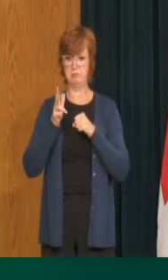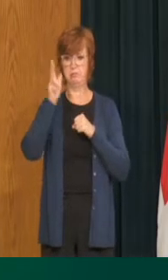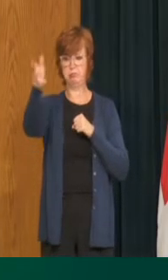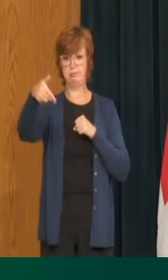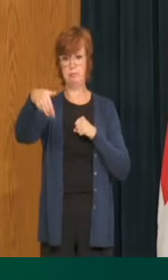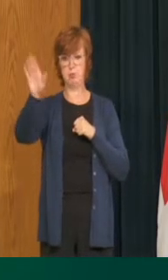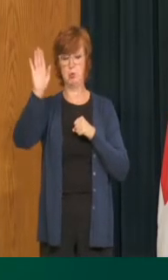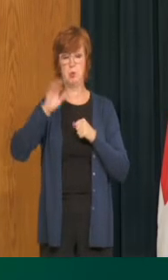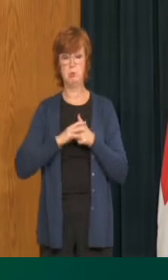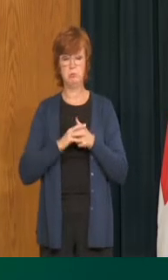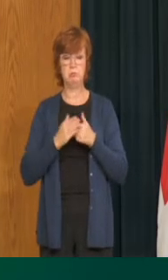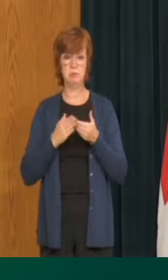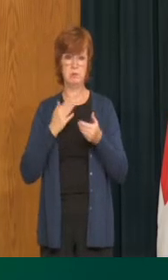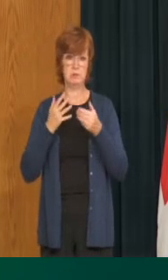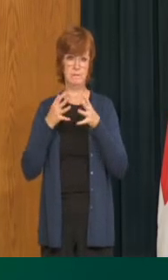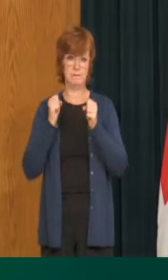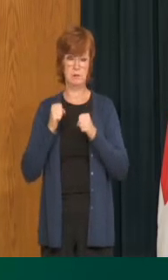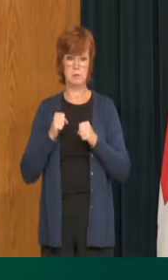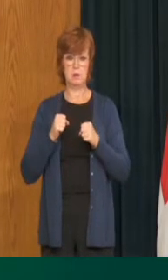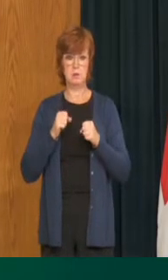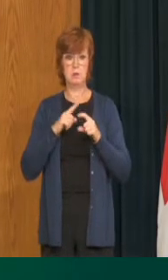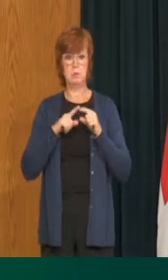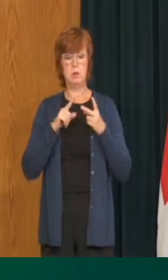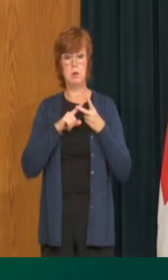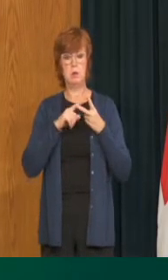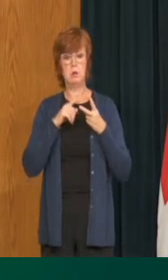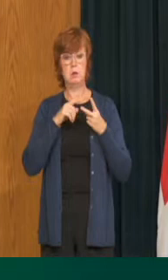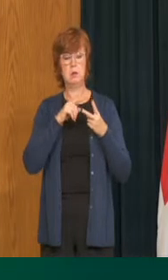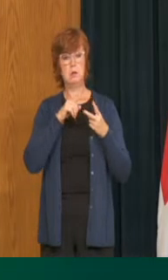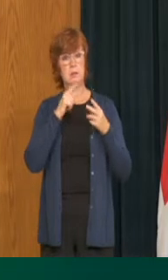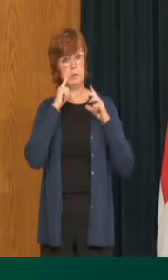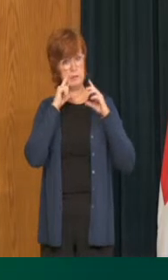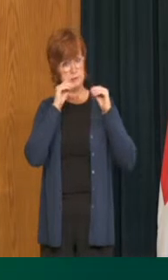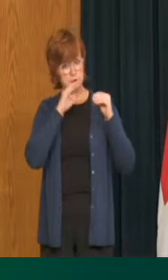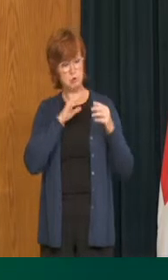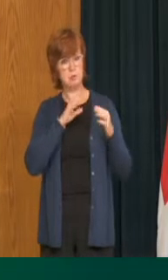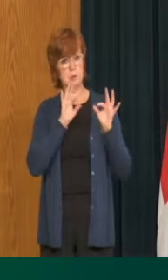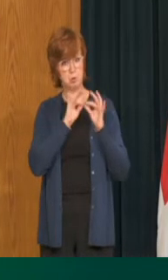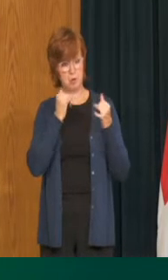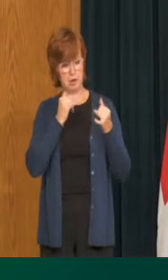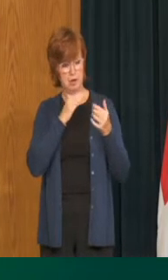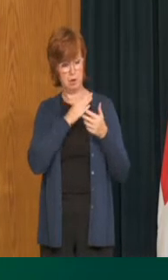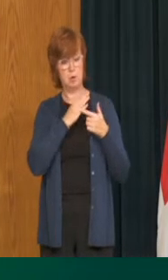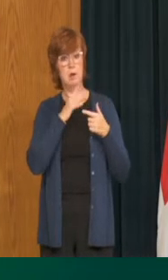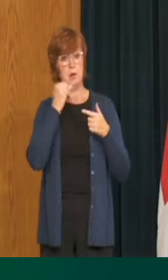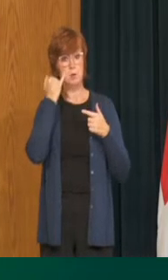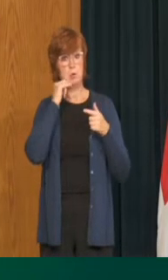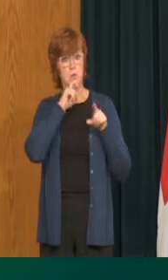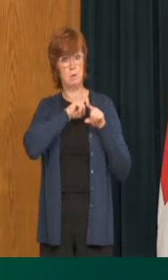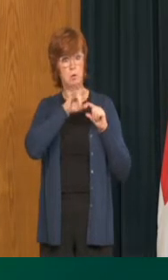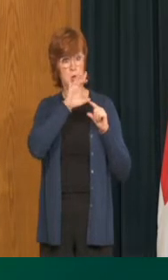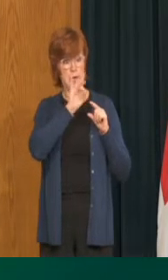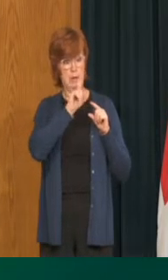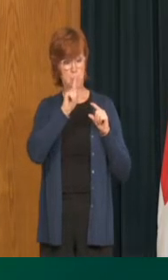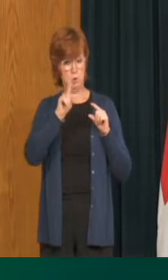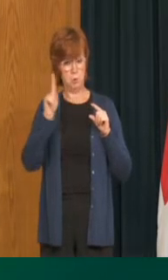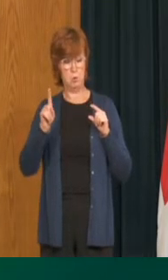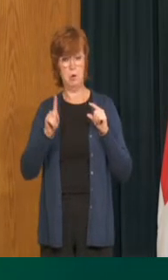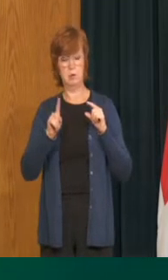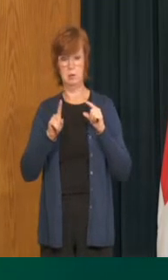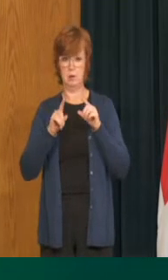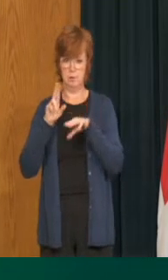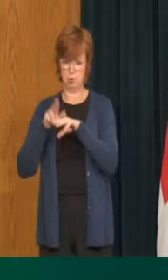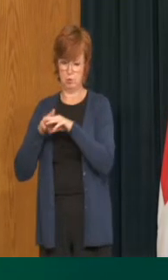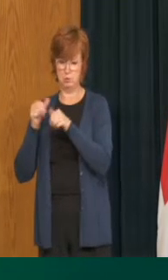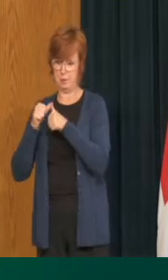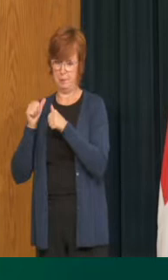if you work in a school setting, if you call 811 and mention your occupation, it's easy to get testing irrespective of whether you're in